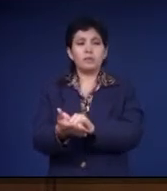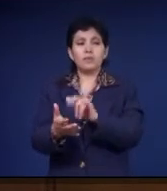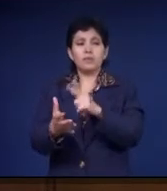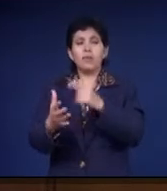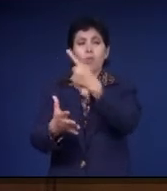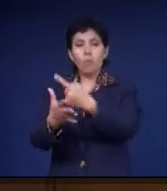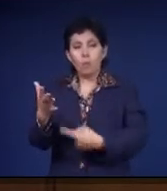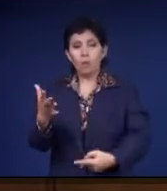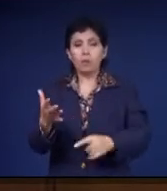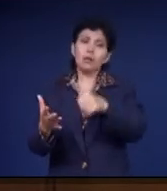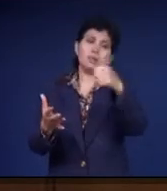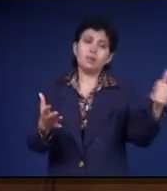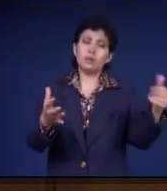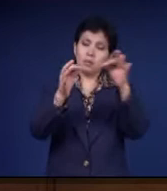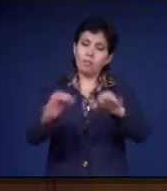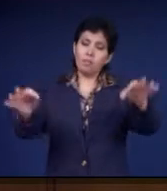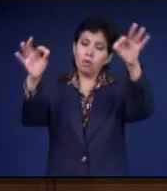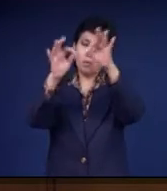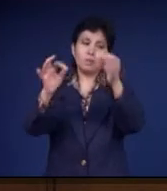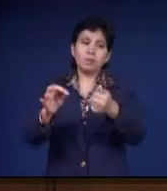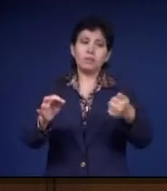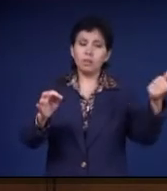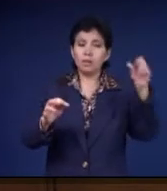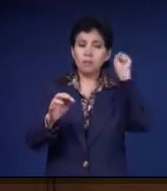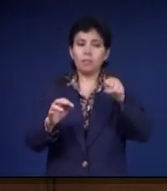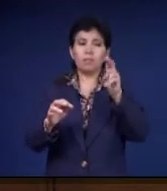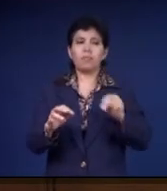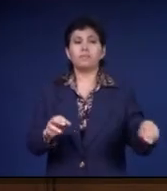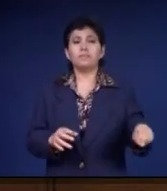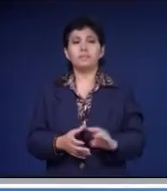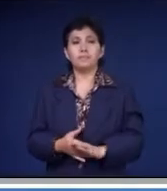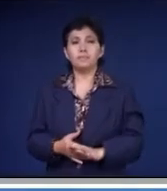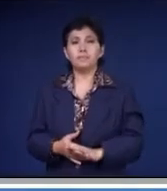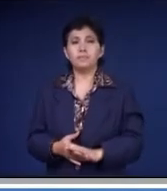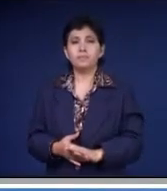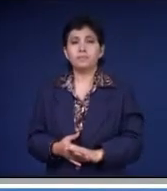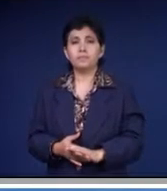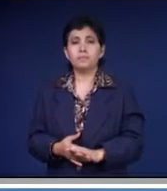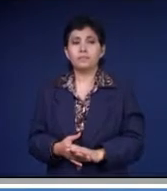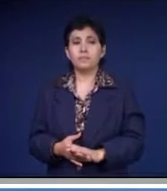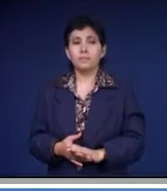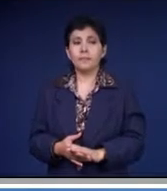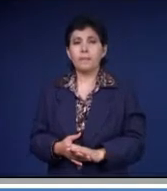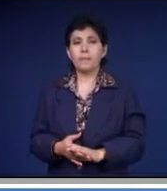the possibles and what are the possibilities that might influence your result.